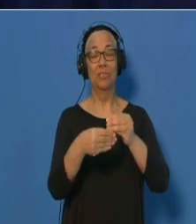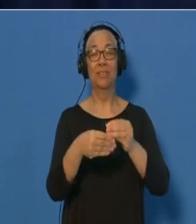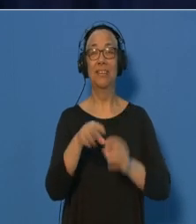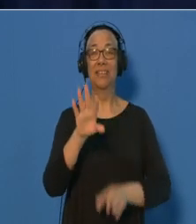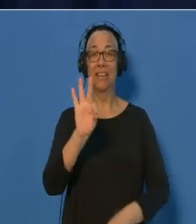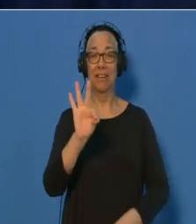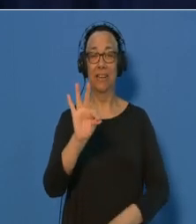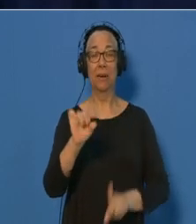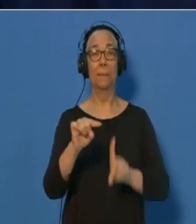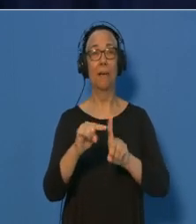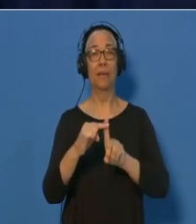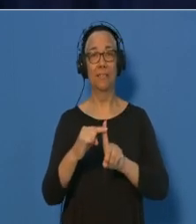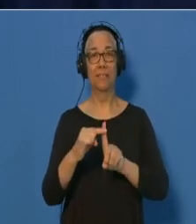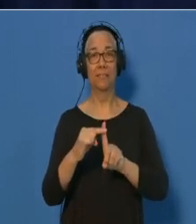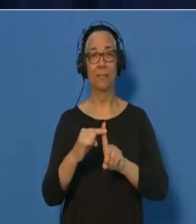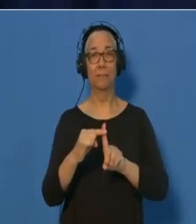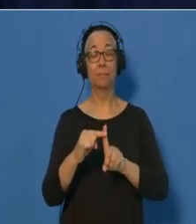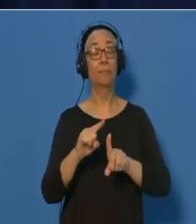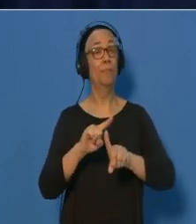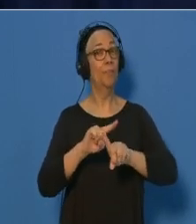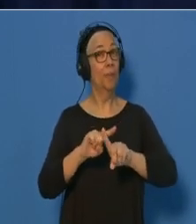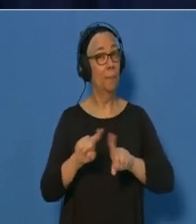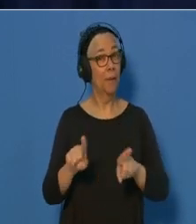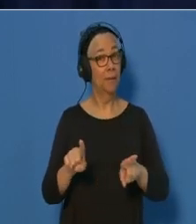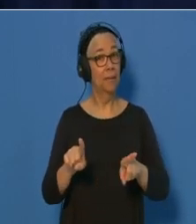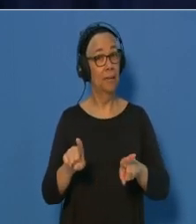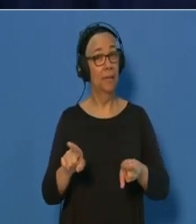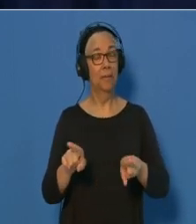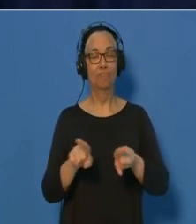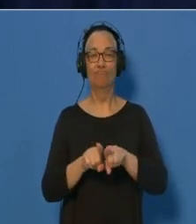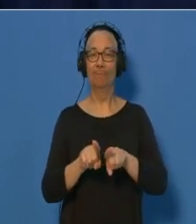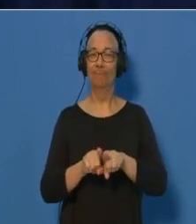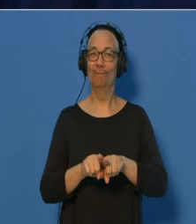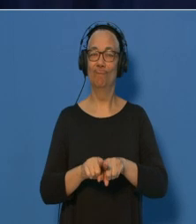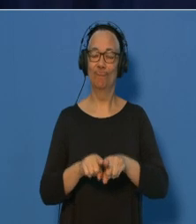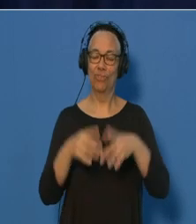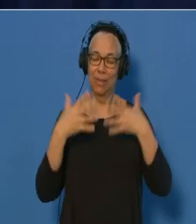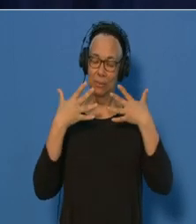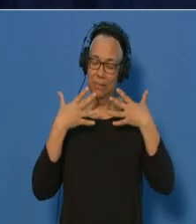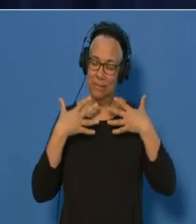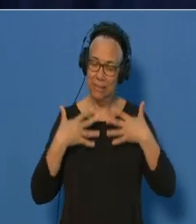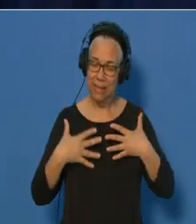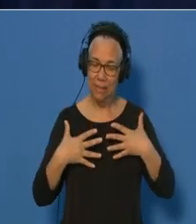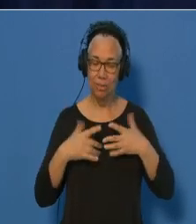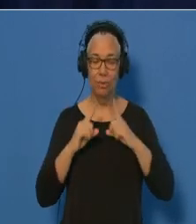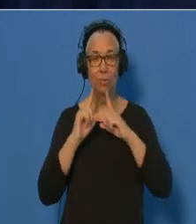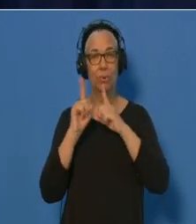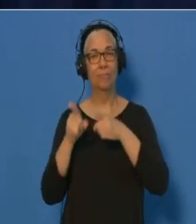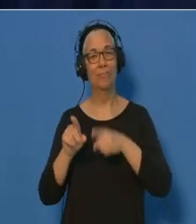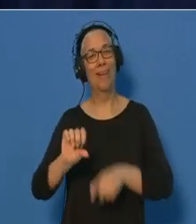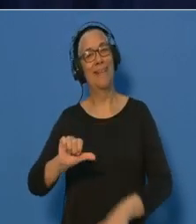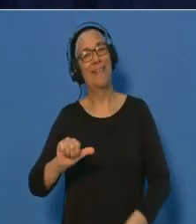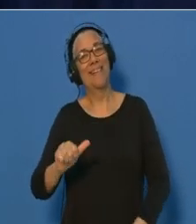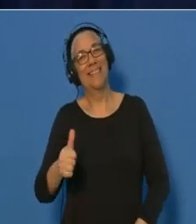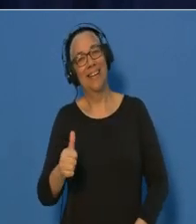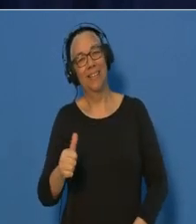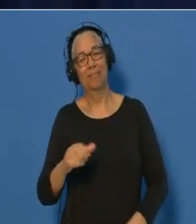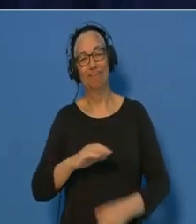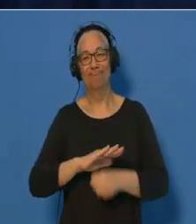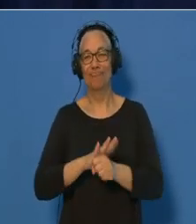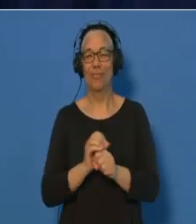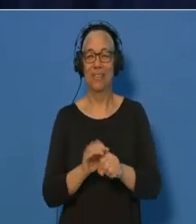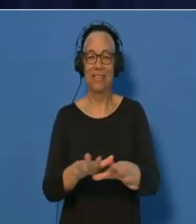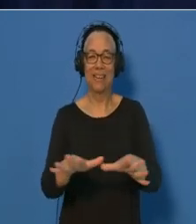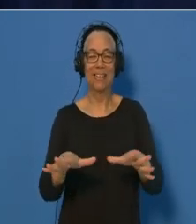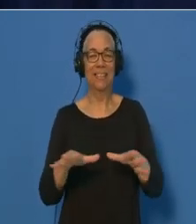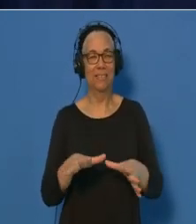positive. However, it is also my sad duty to today report another